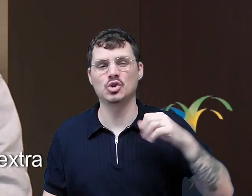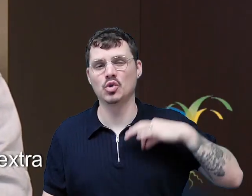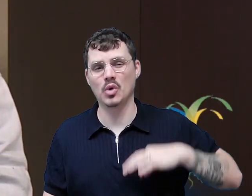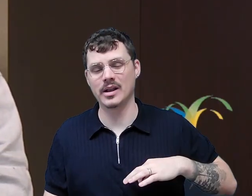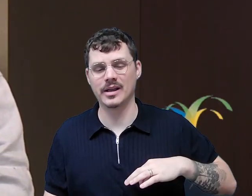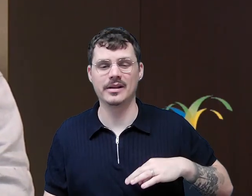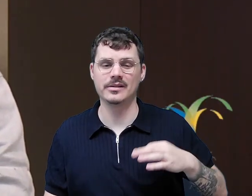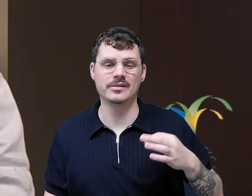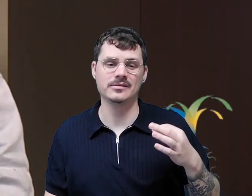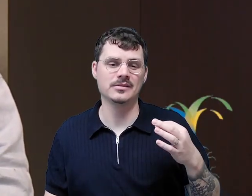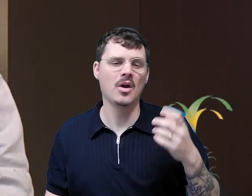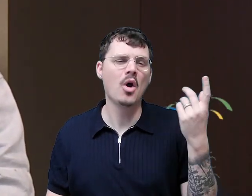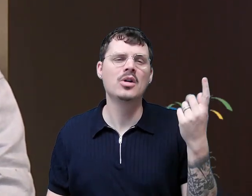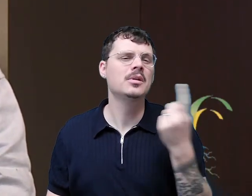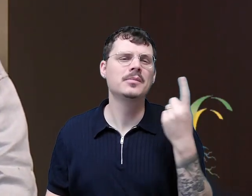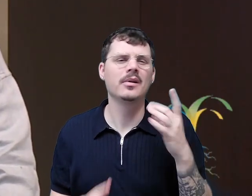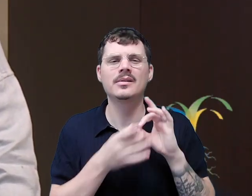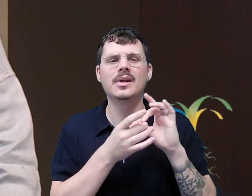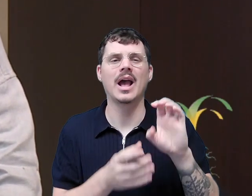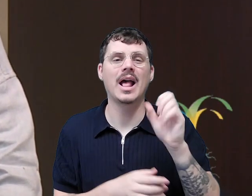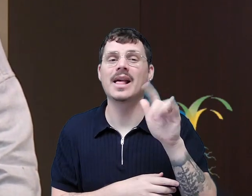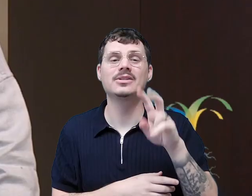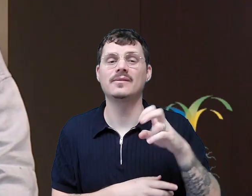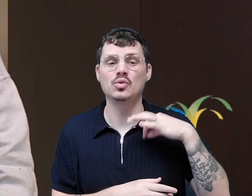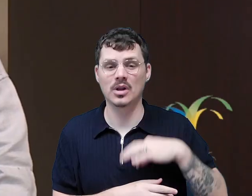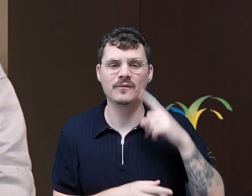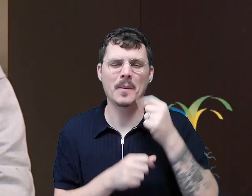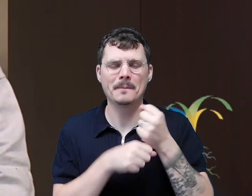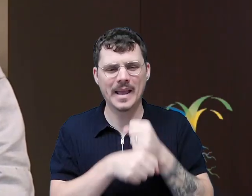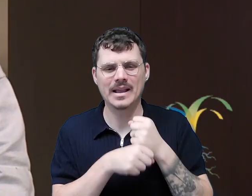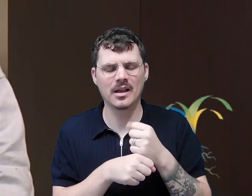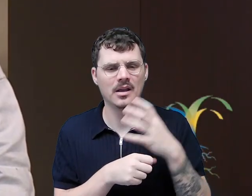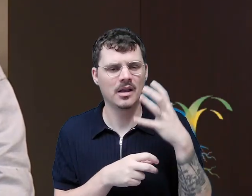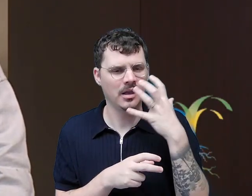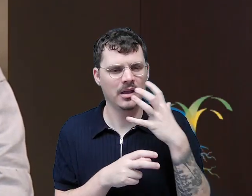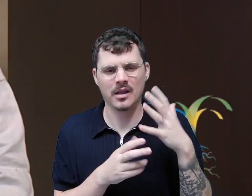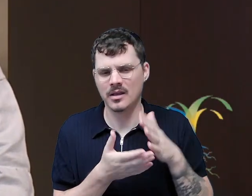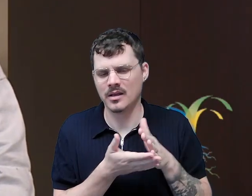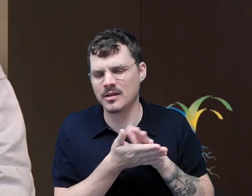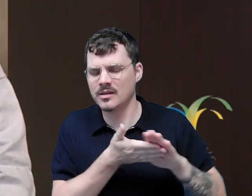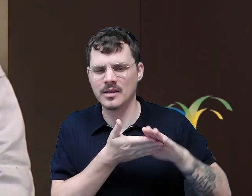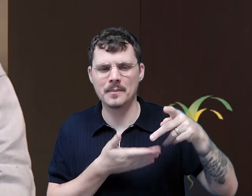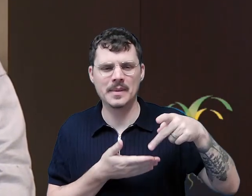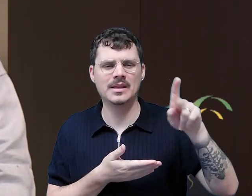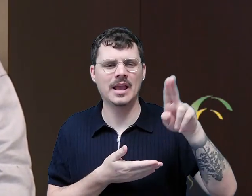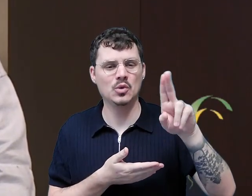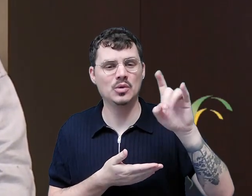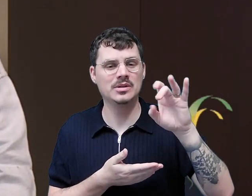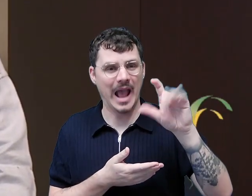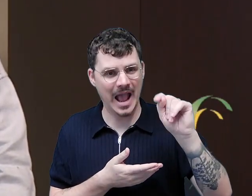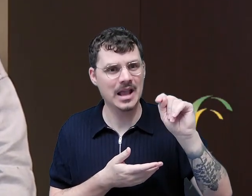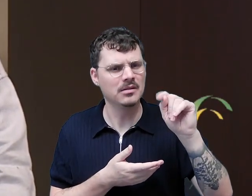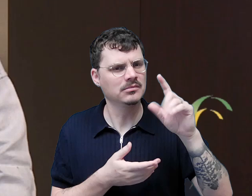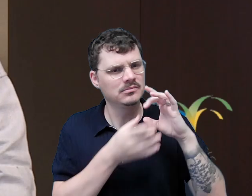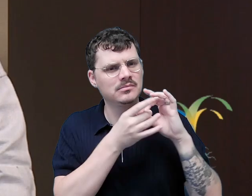get extra credit or bonus credit or something, elective credit, for creating stupendous